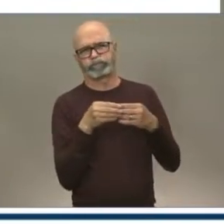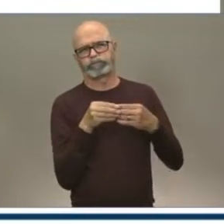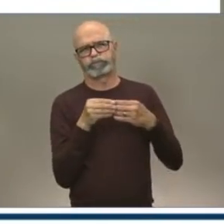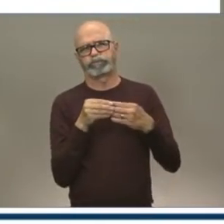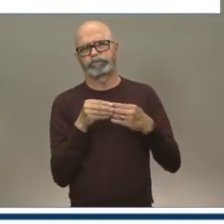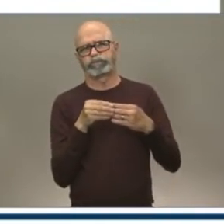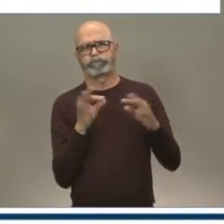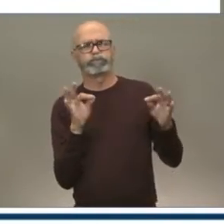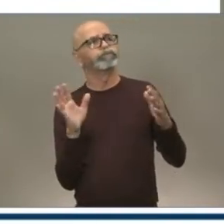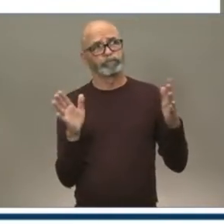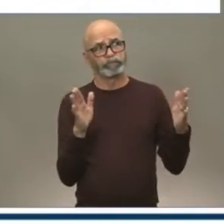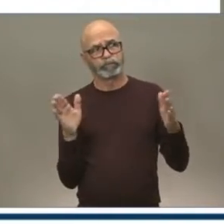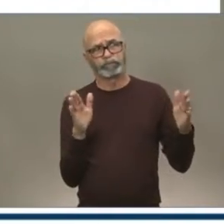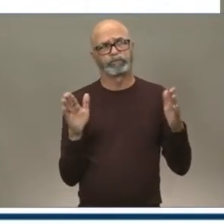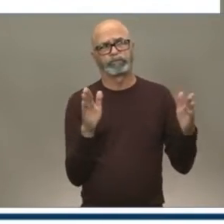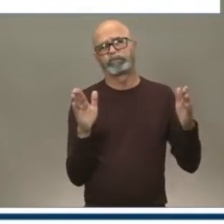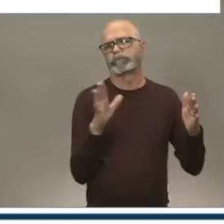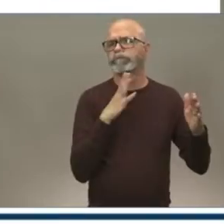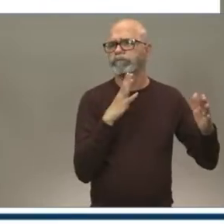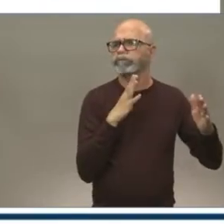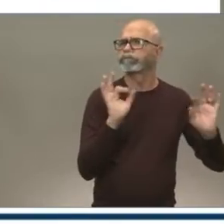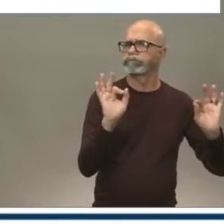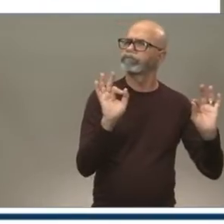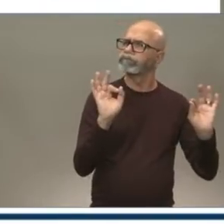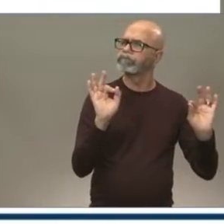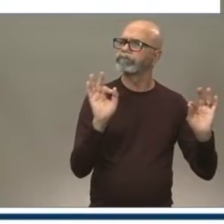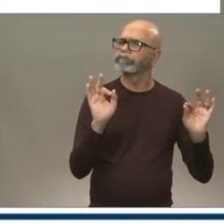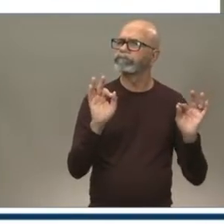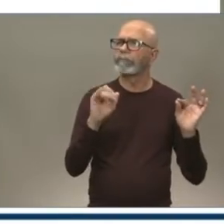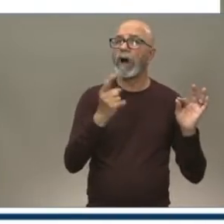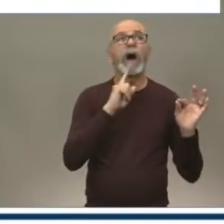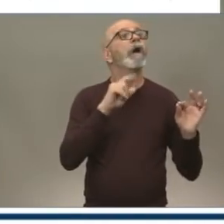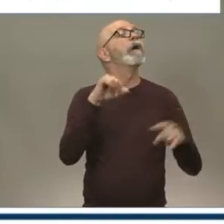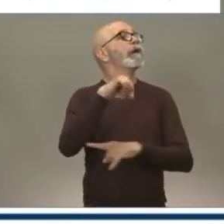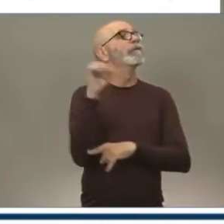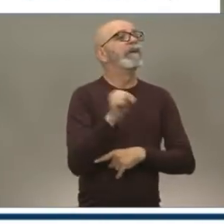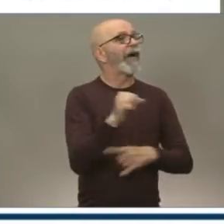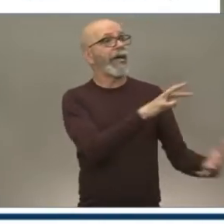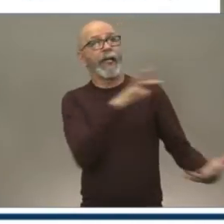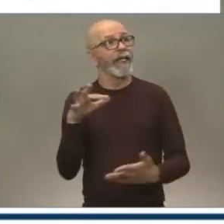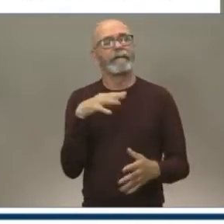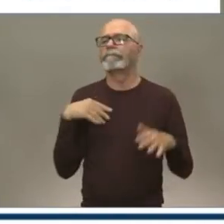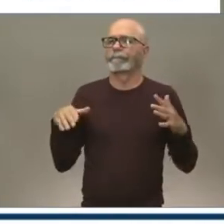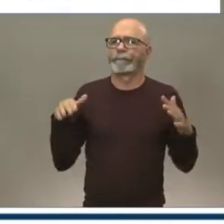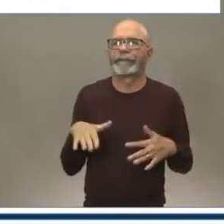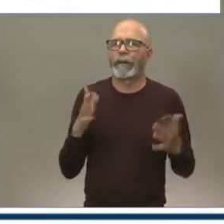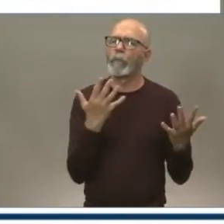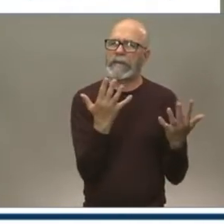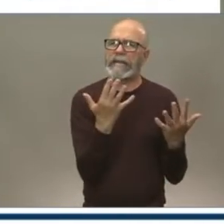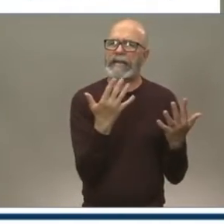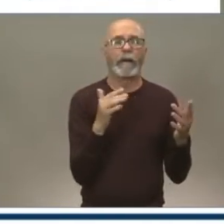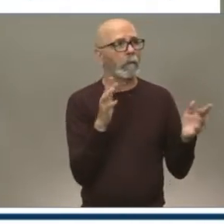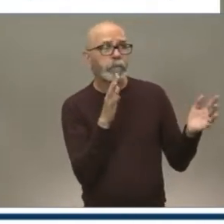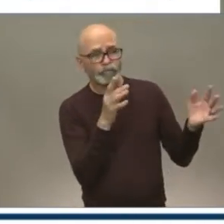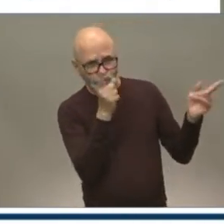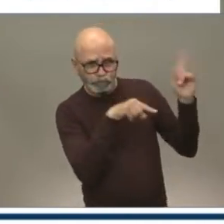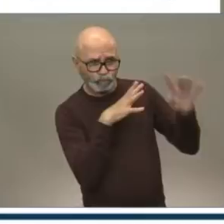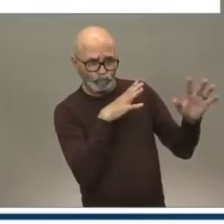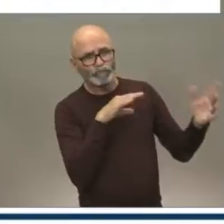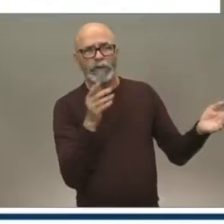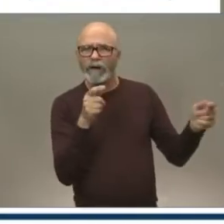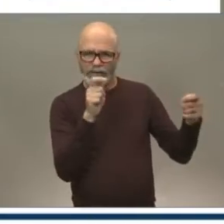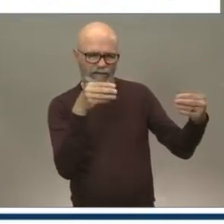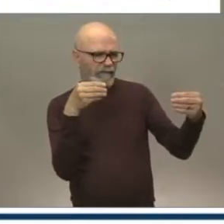the process of now that this has been confirmed, adjusting of how our vaccine rollout for the next few weeks to accommodate